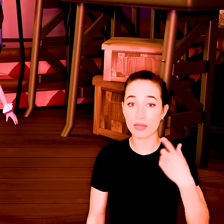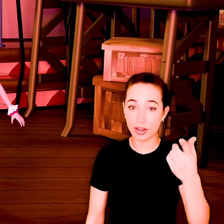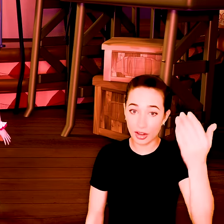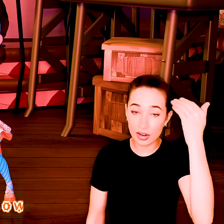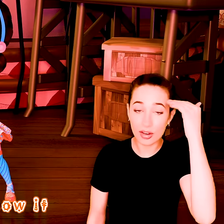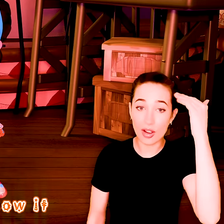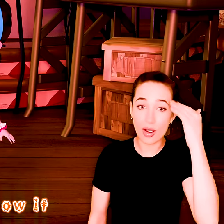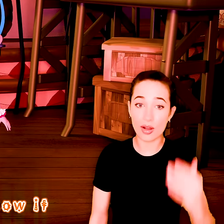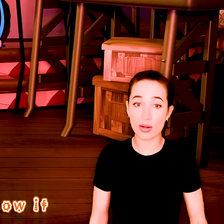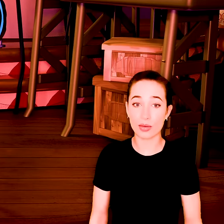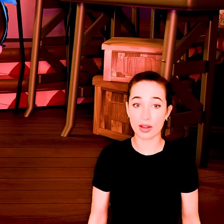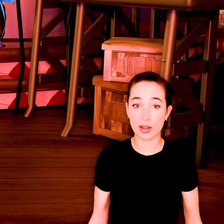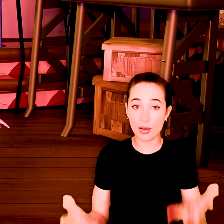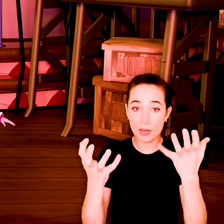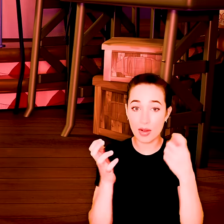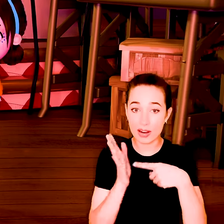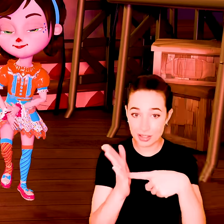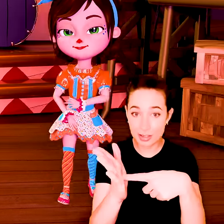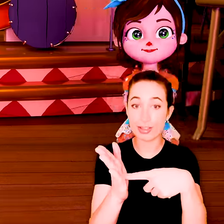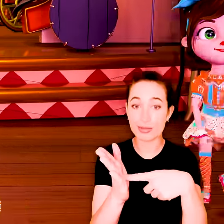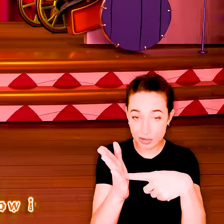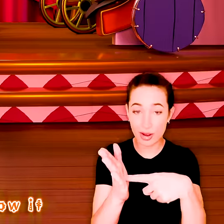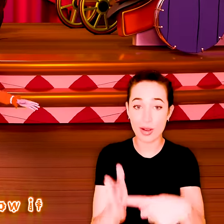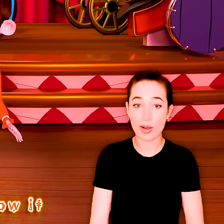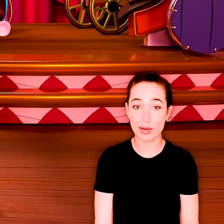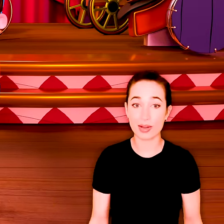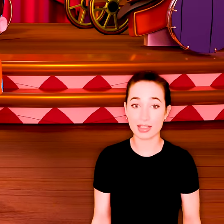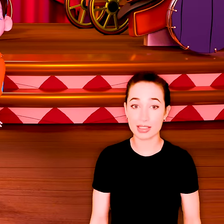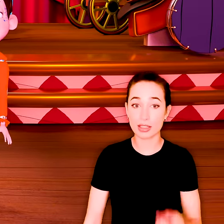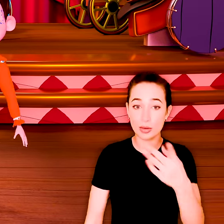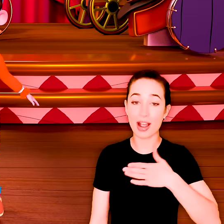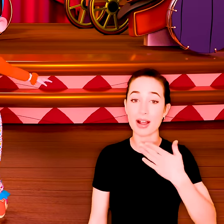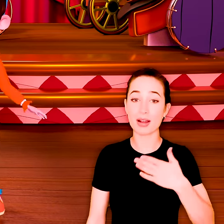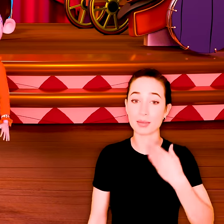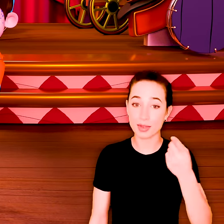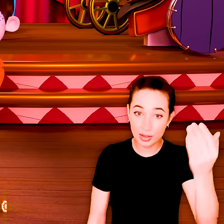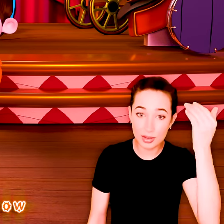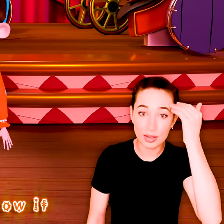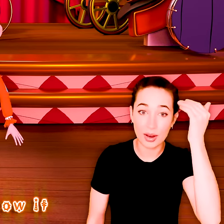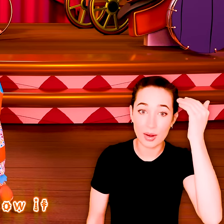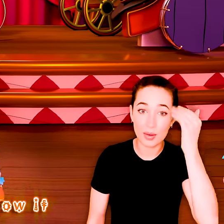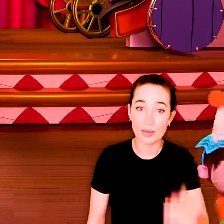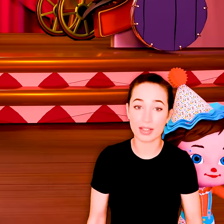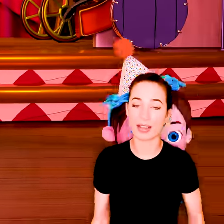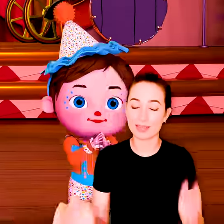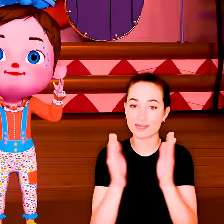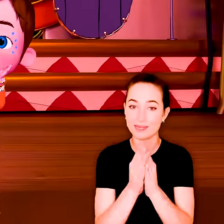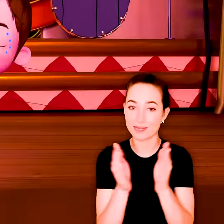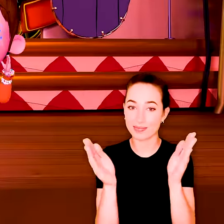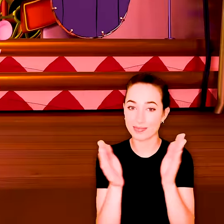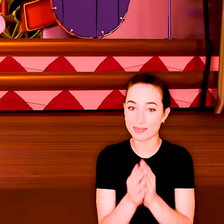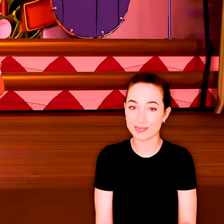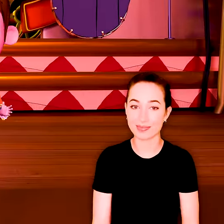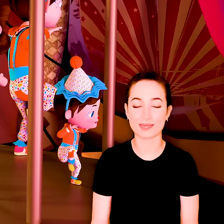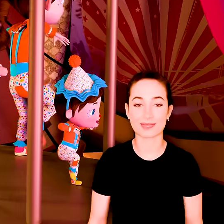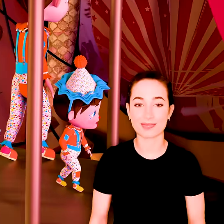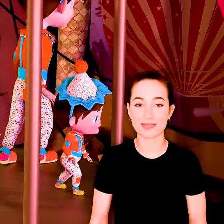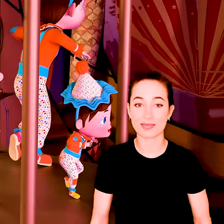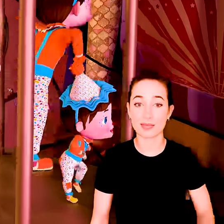if you're happy and you know it and you really want to show it if you're happy and you know it clap your hands